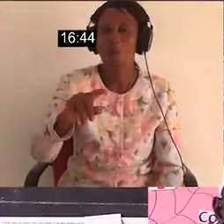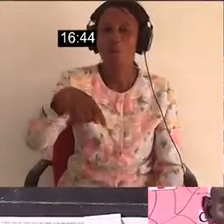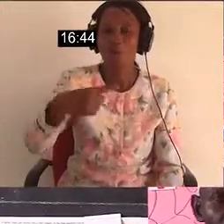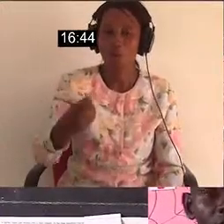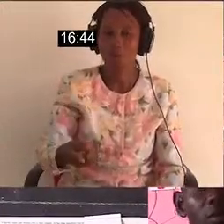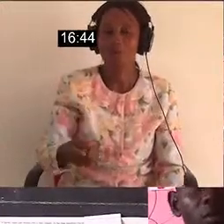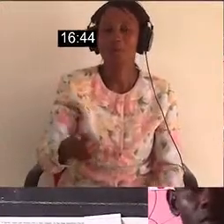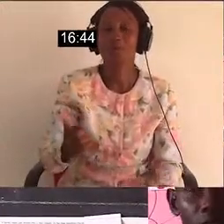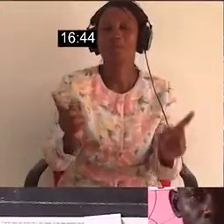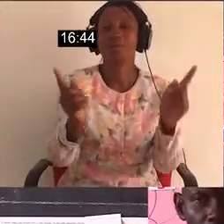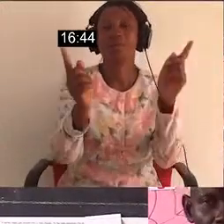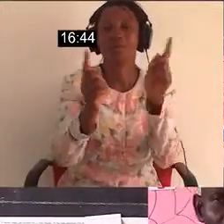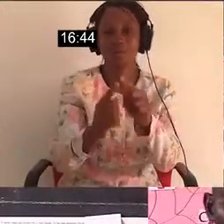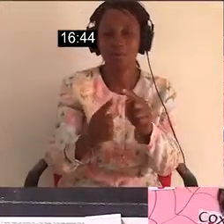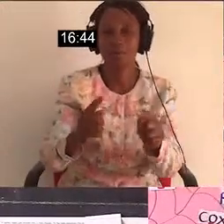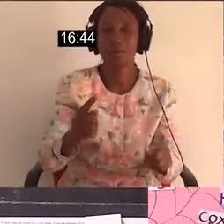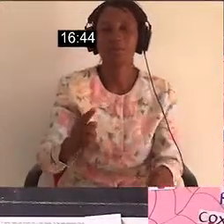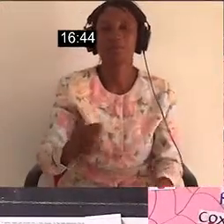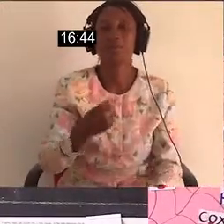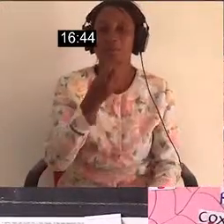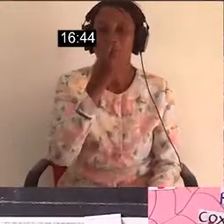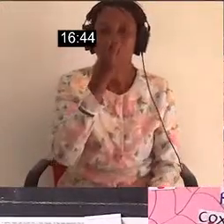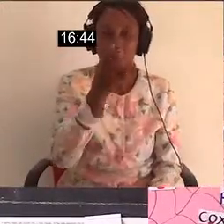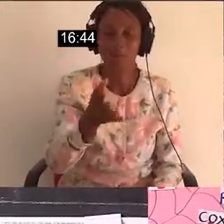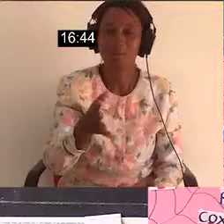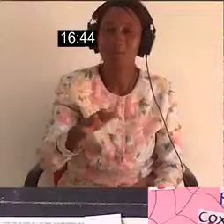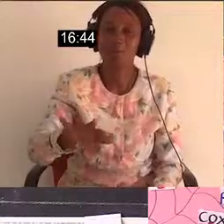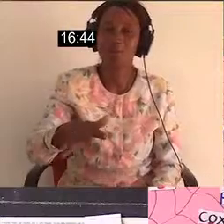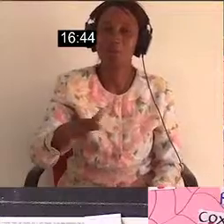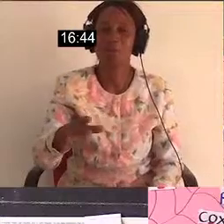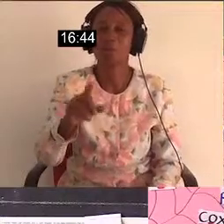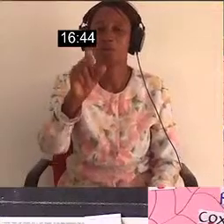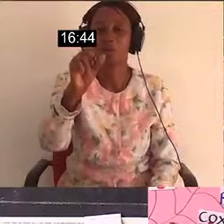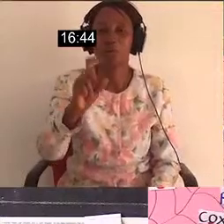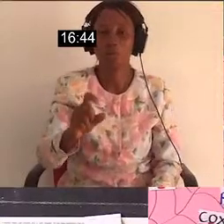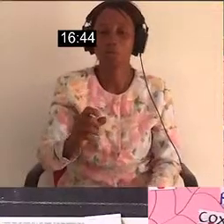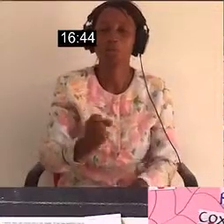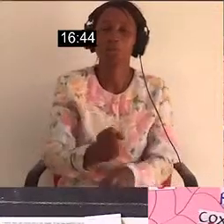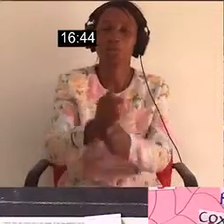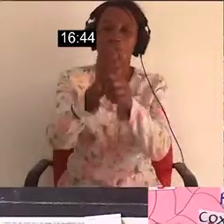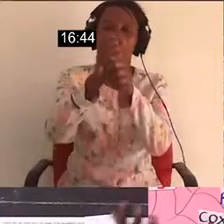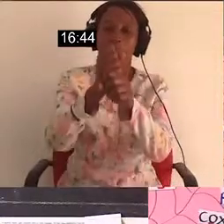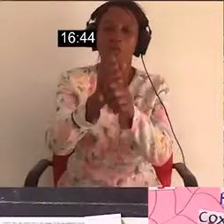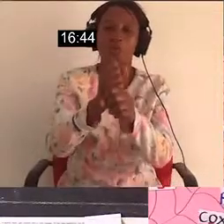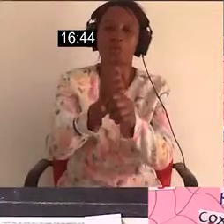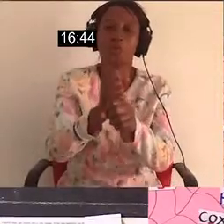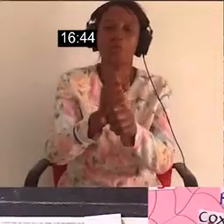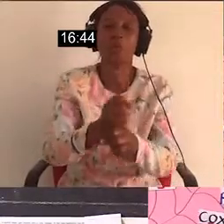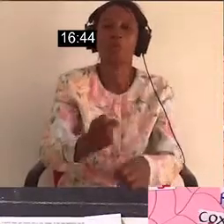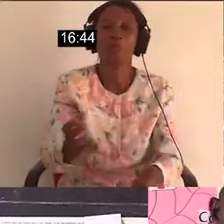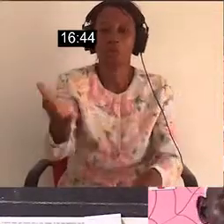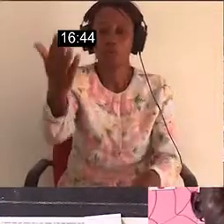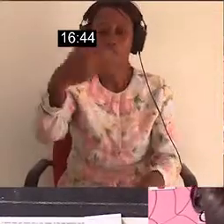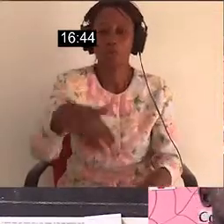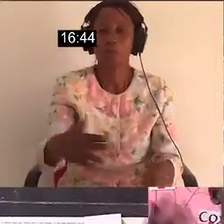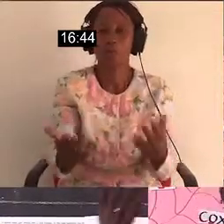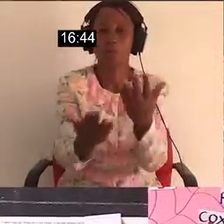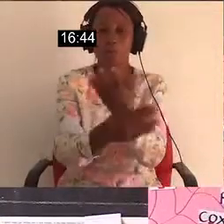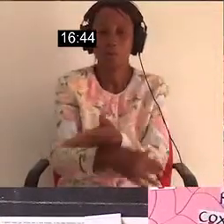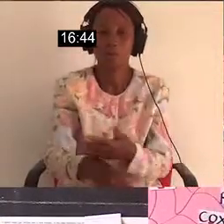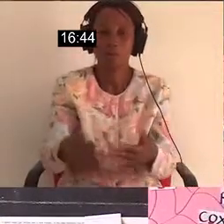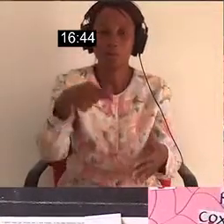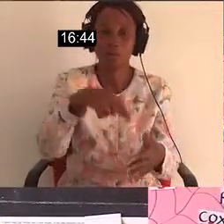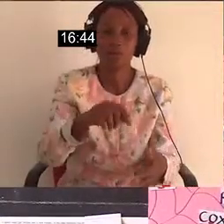meet again, you will tell me some words that you are able to come across in